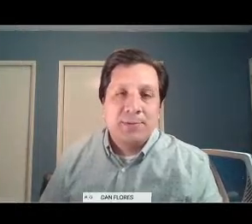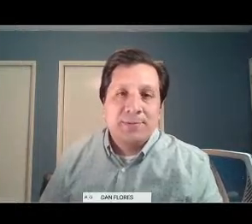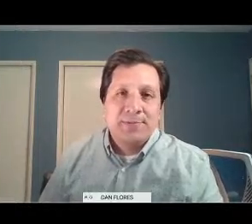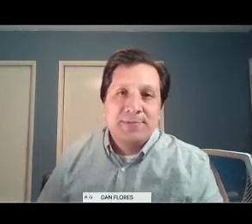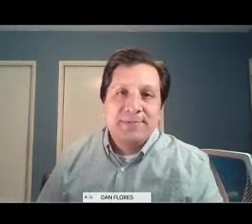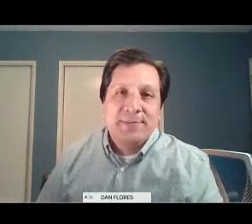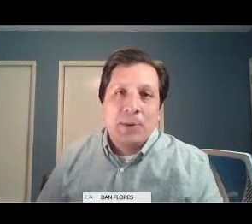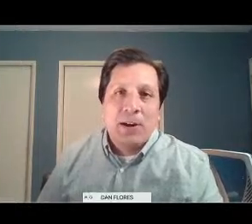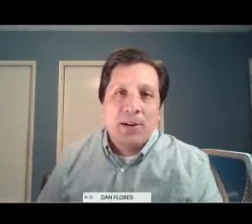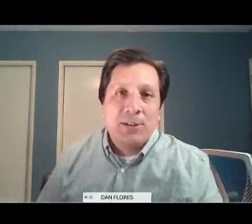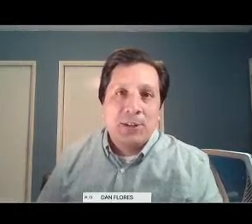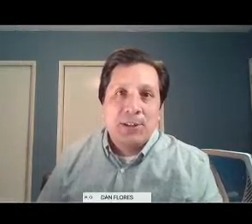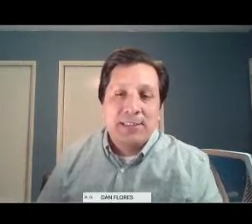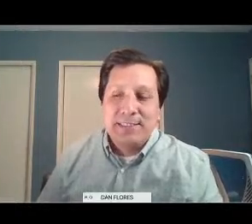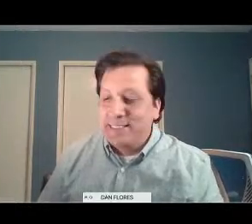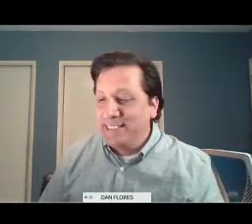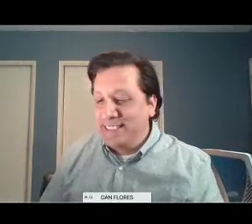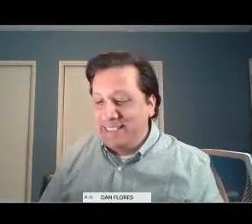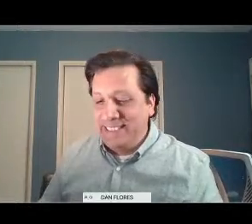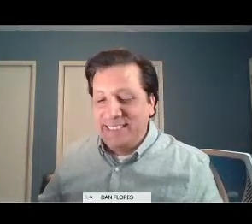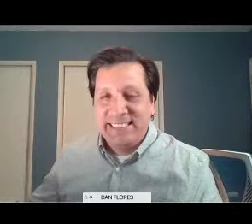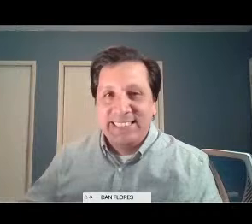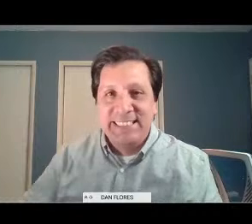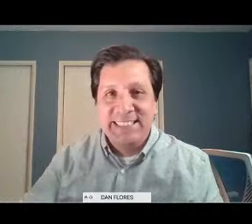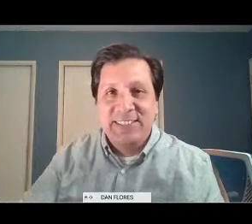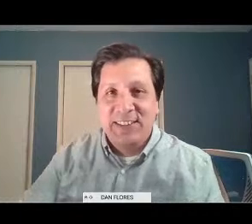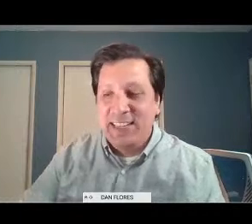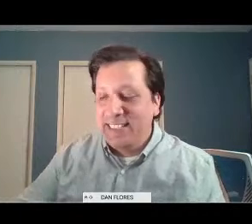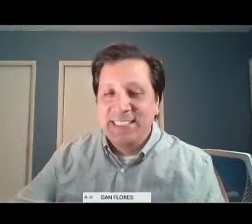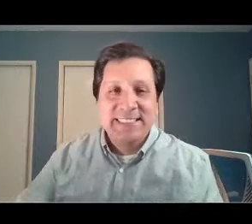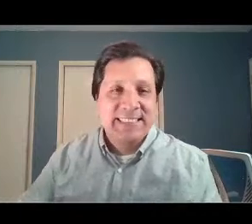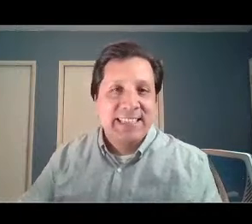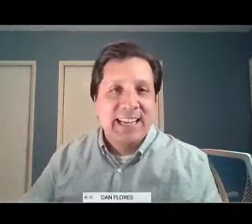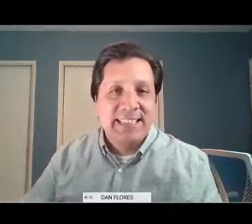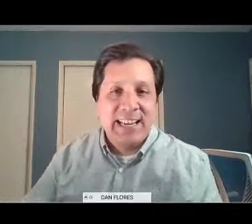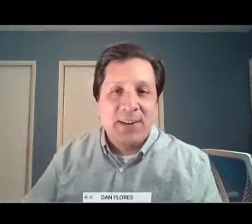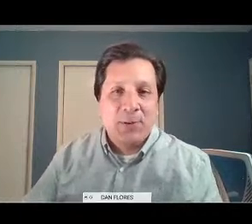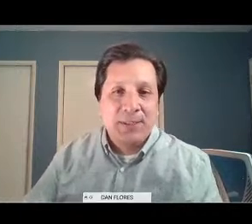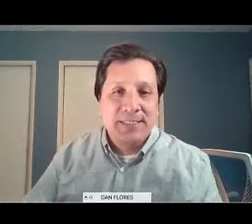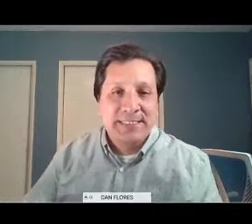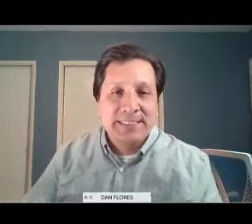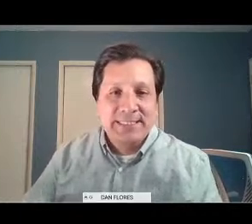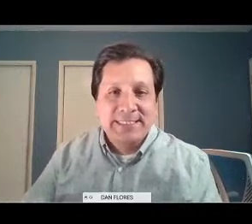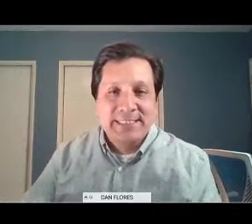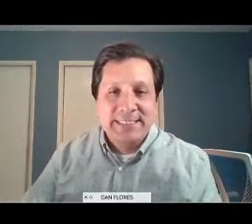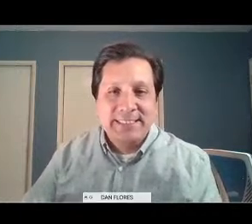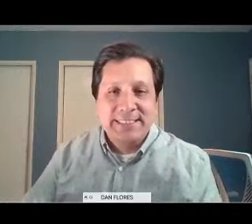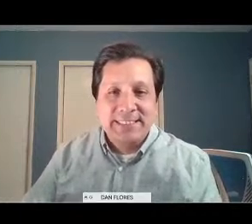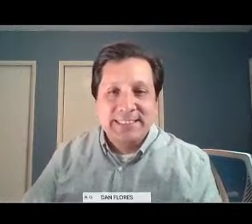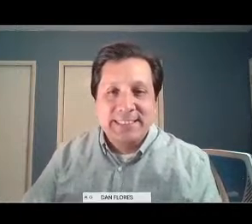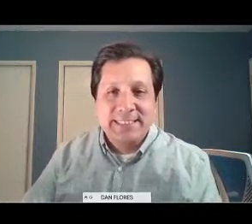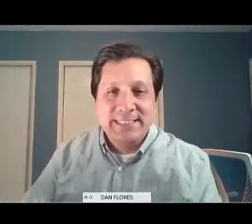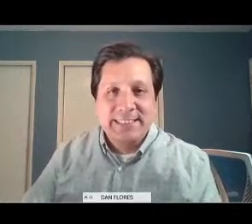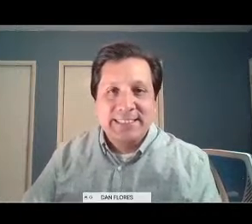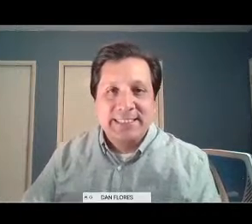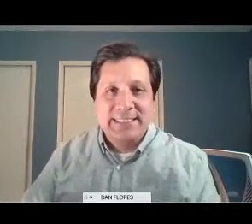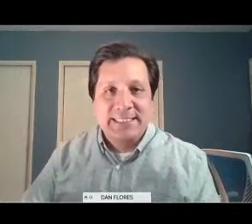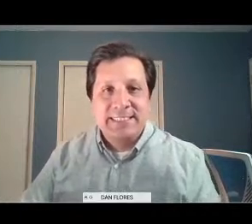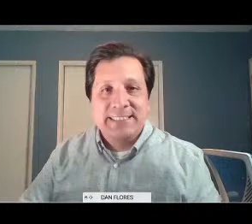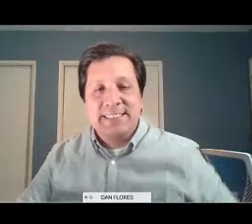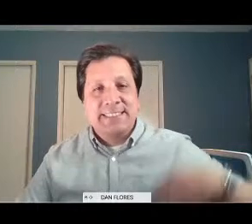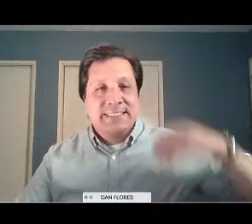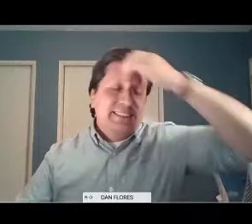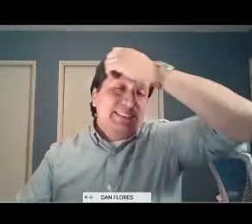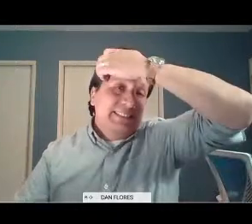stay safe safe we are adjourn thank you good night everyone night care good night thank you good night